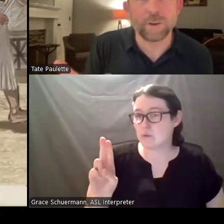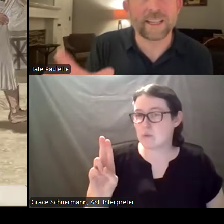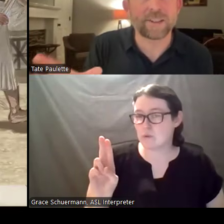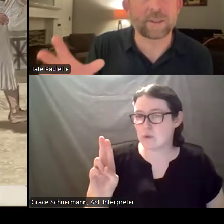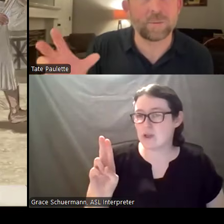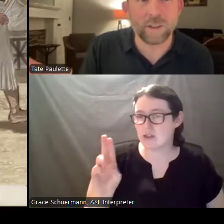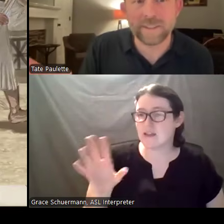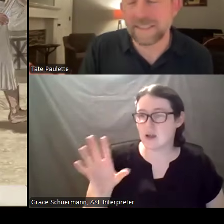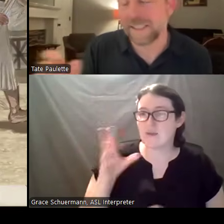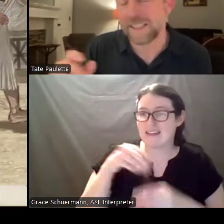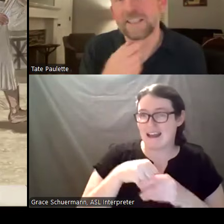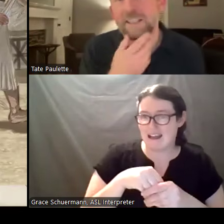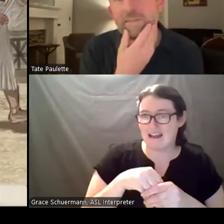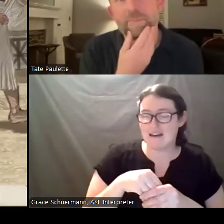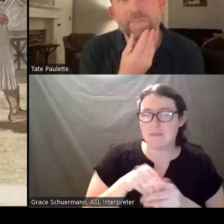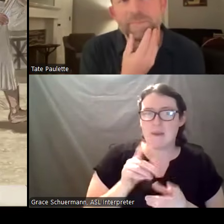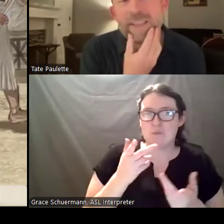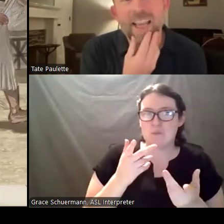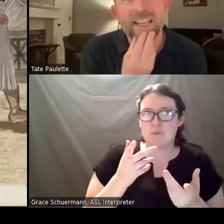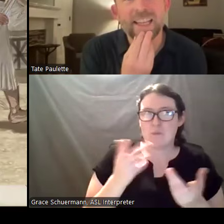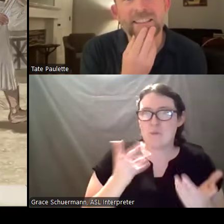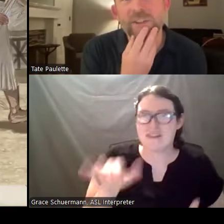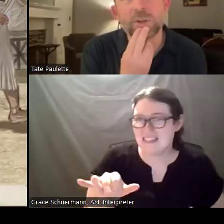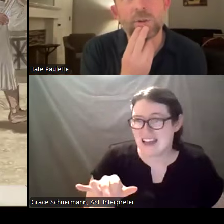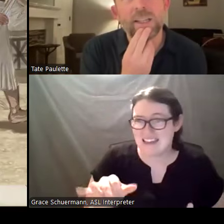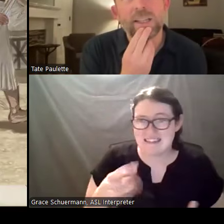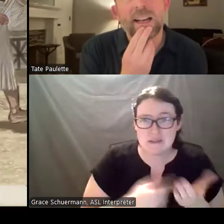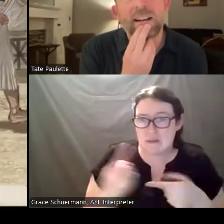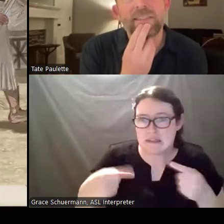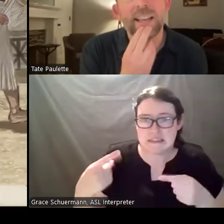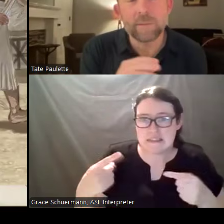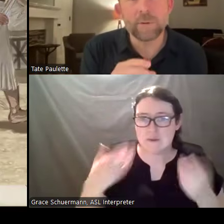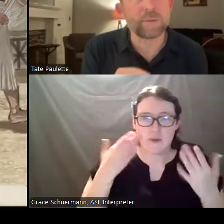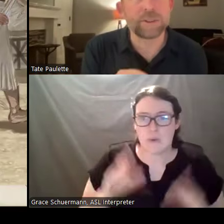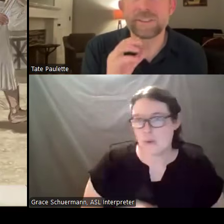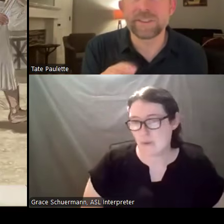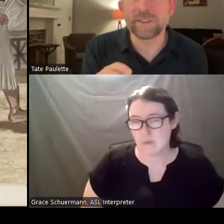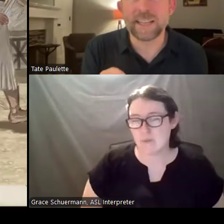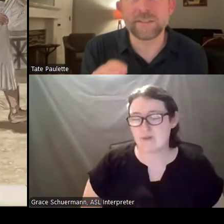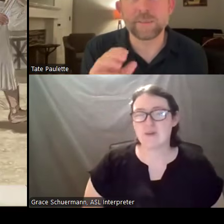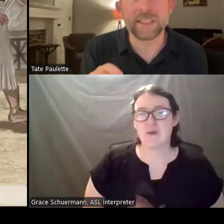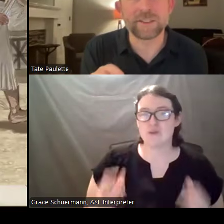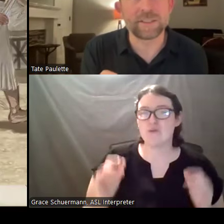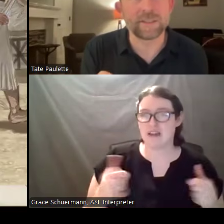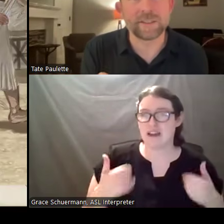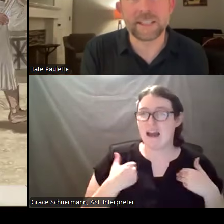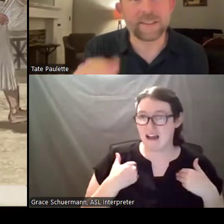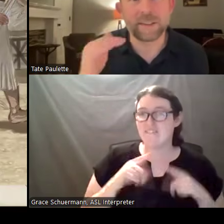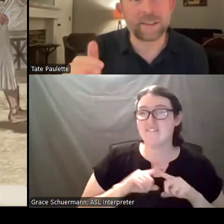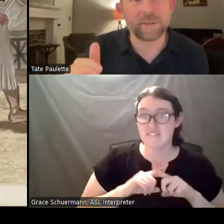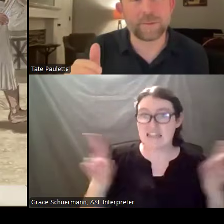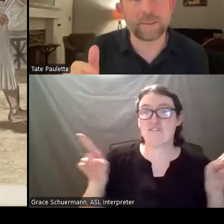over what it actually was. Um, and so that's a point where you could certainly have substantial differences